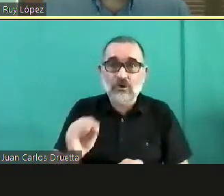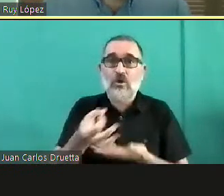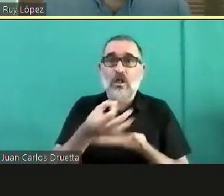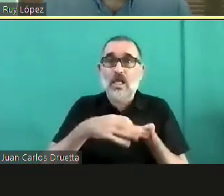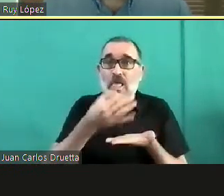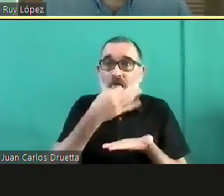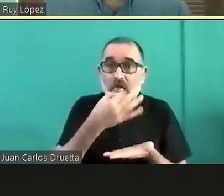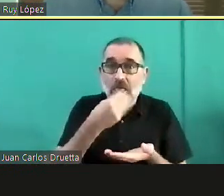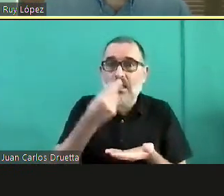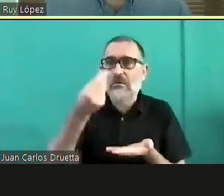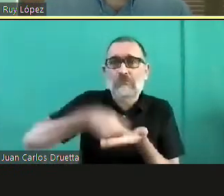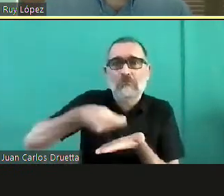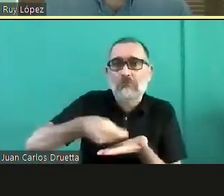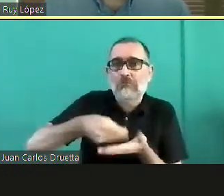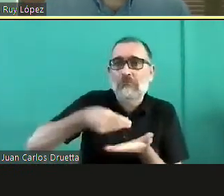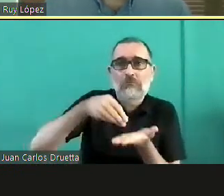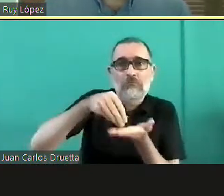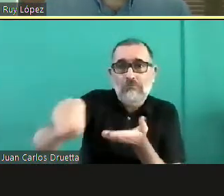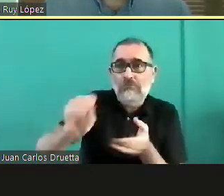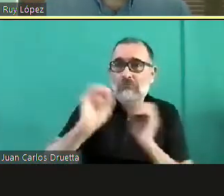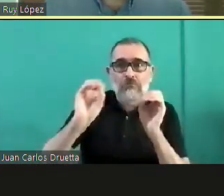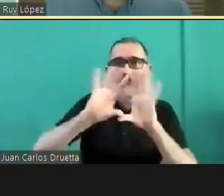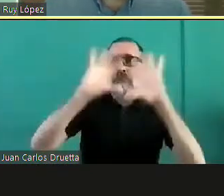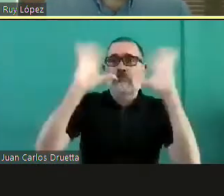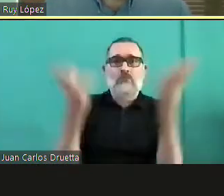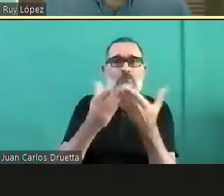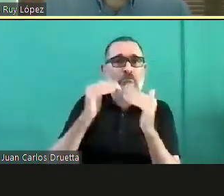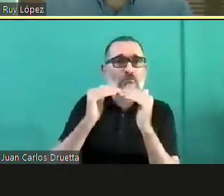have tertiary level of care